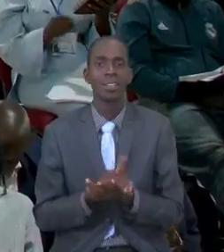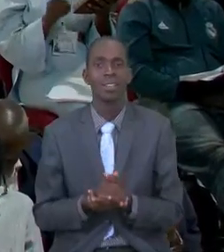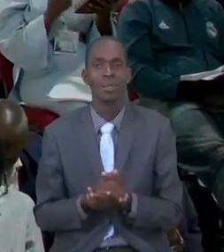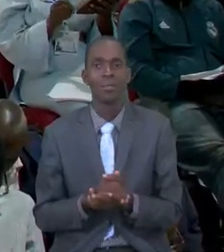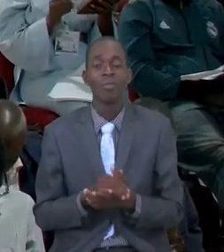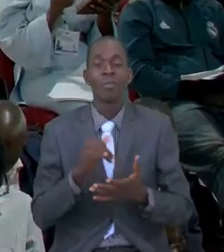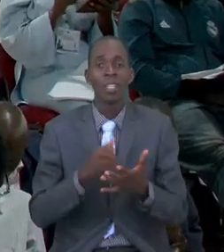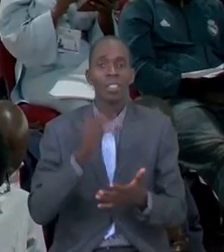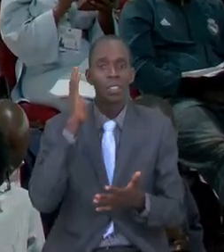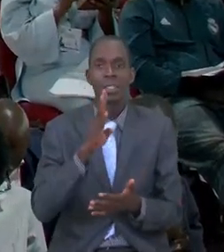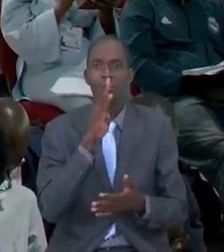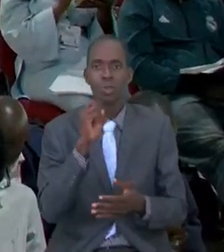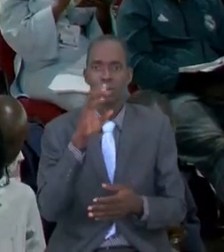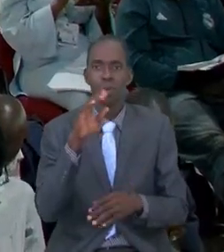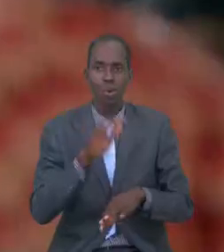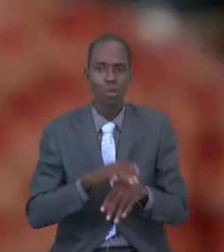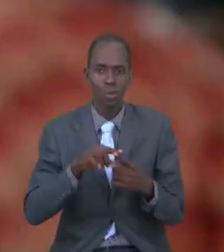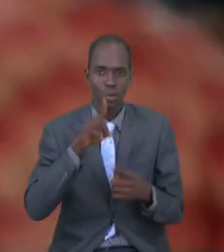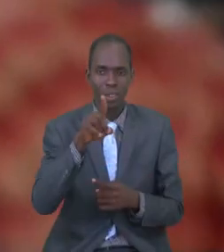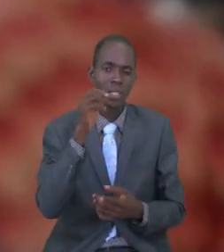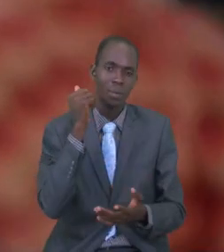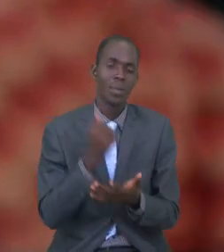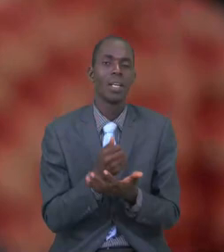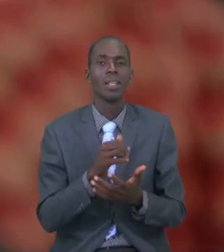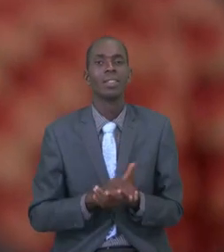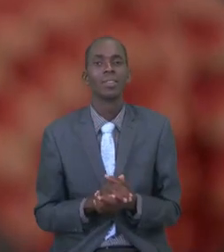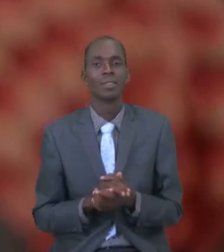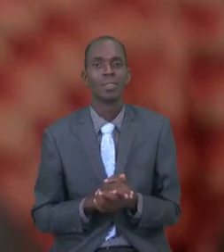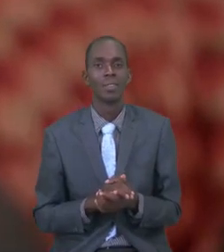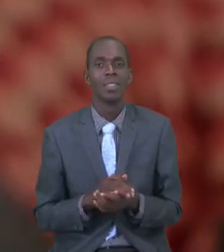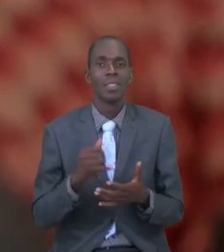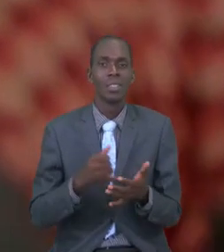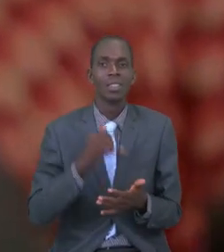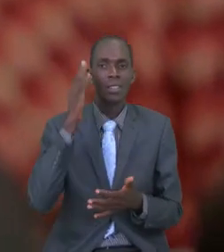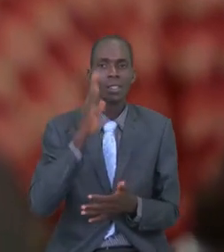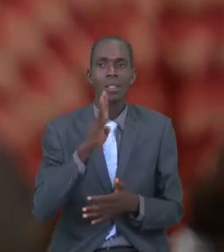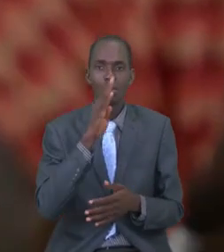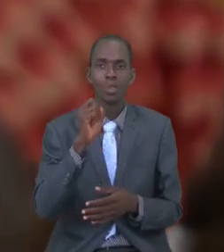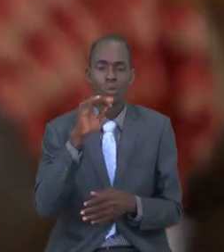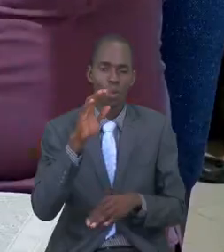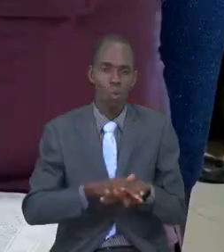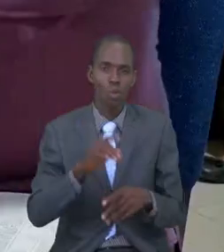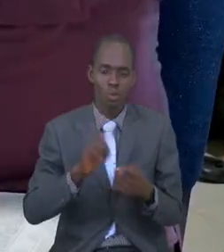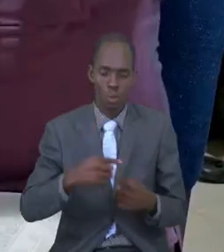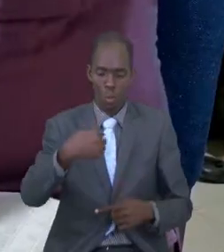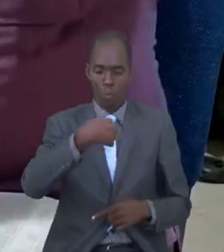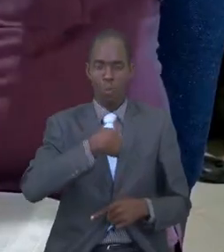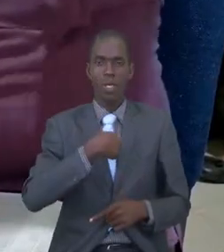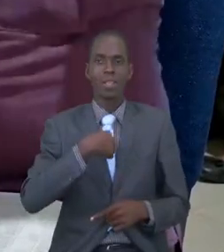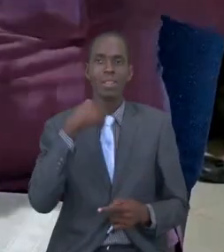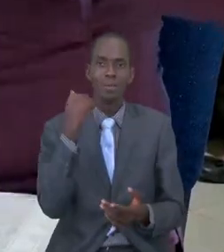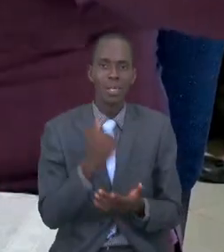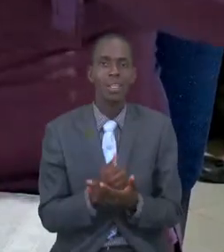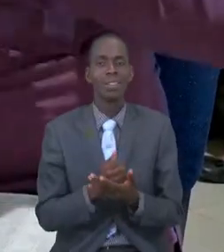It shall be so unto thee. It shall be so unto me.